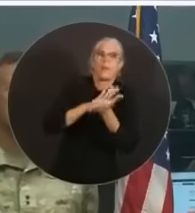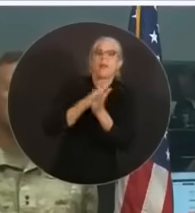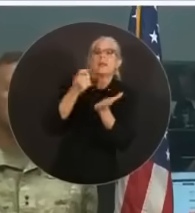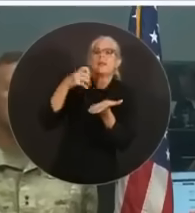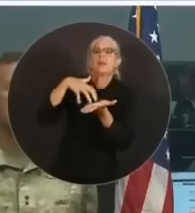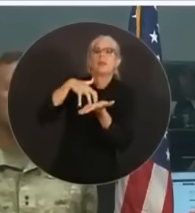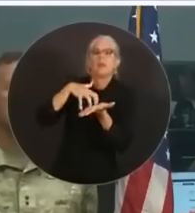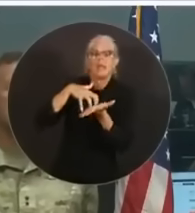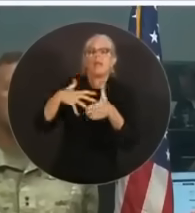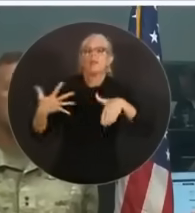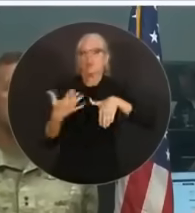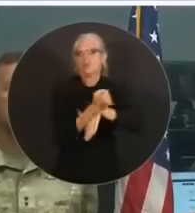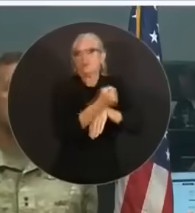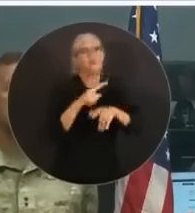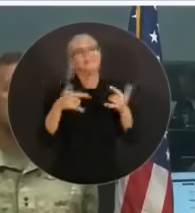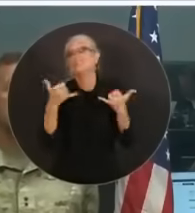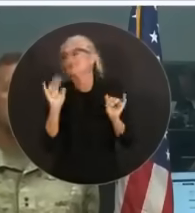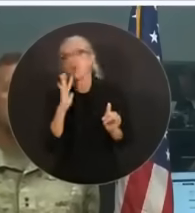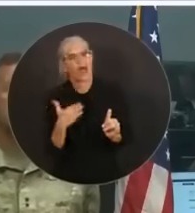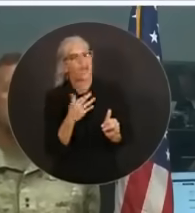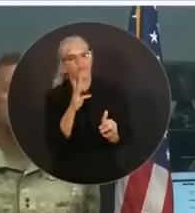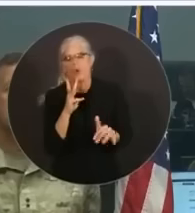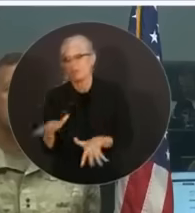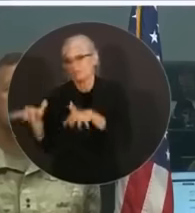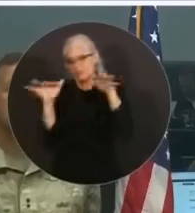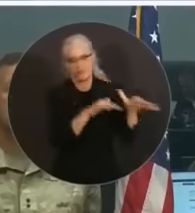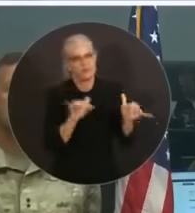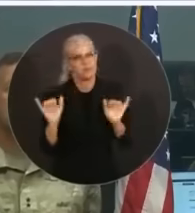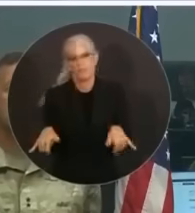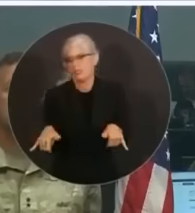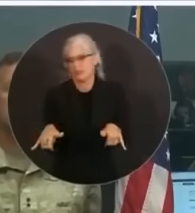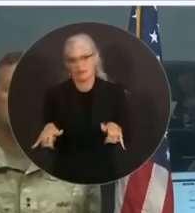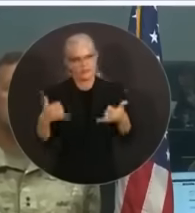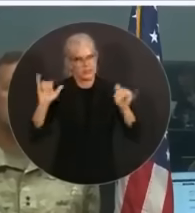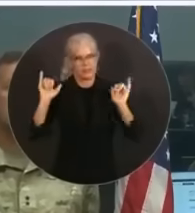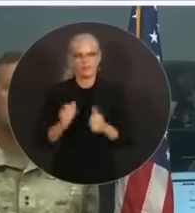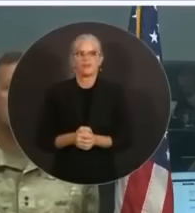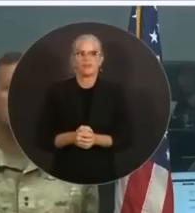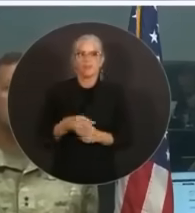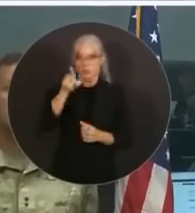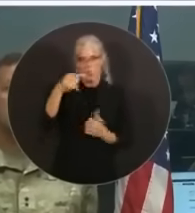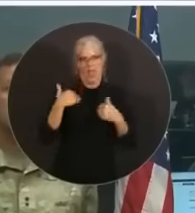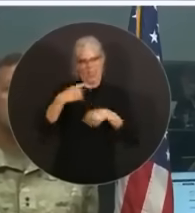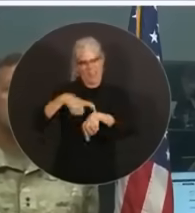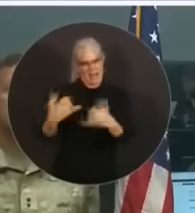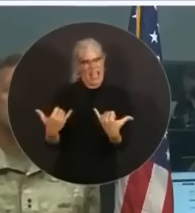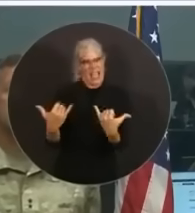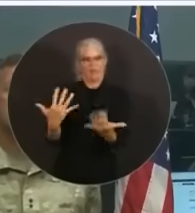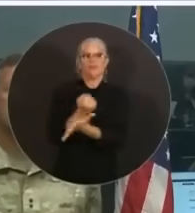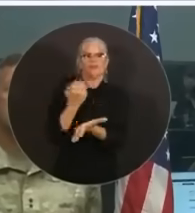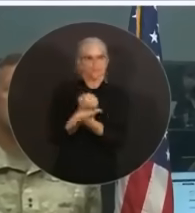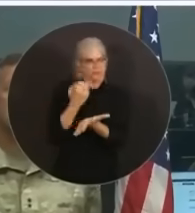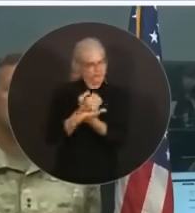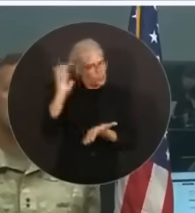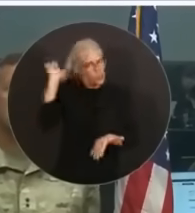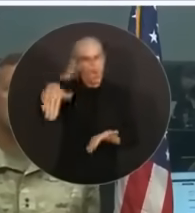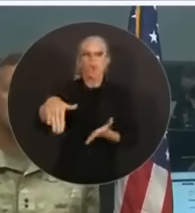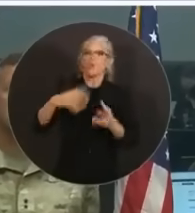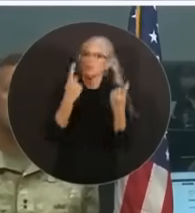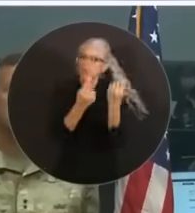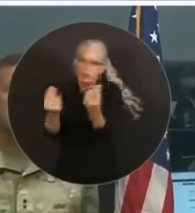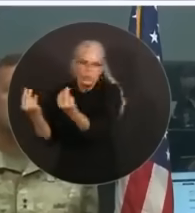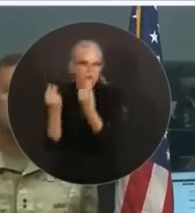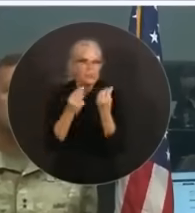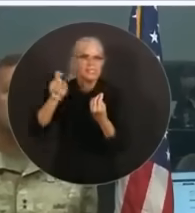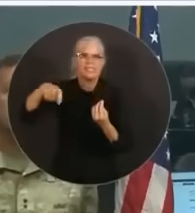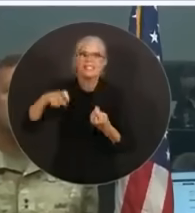going to be really, really significant one way or another. But you have time to be able to do this today. And again, you